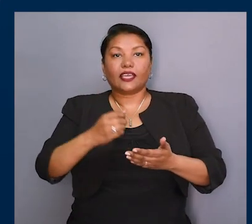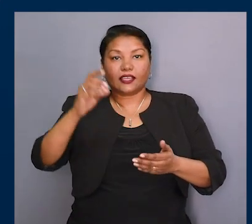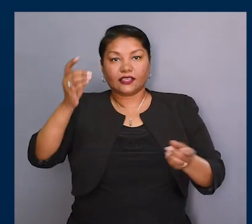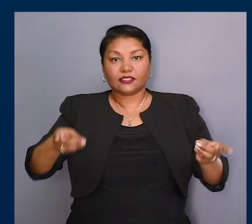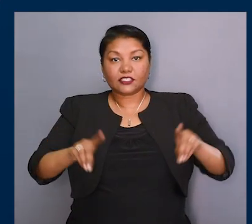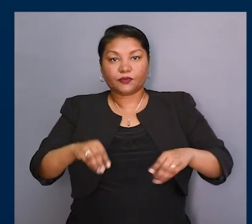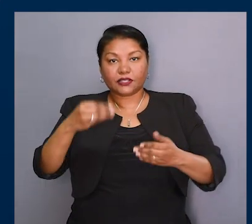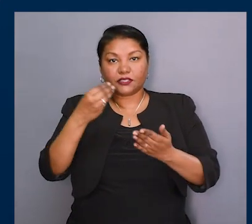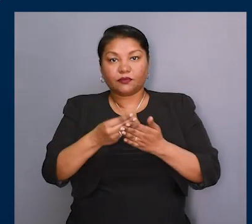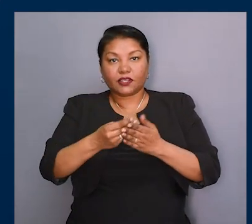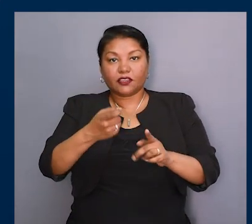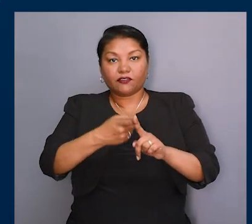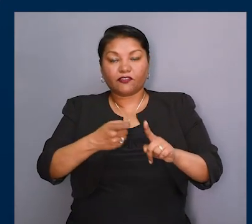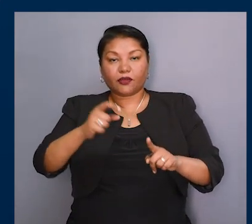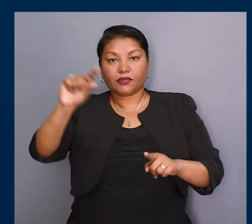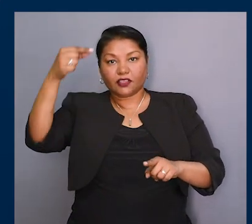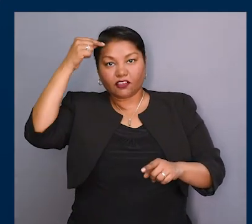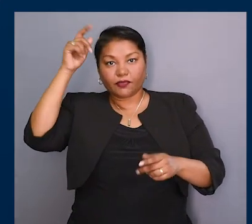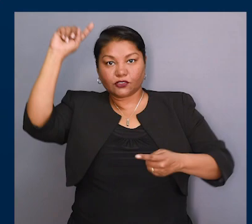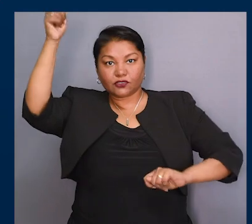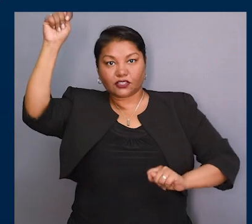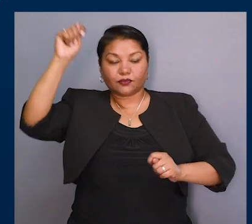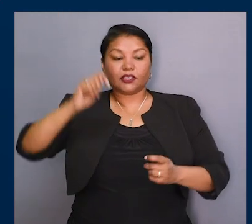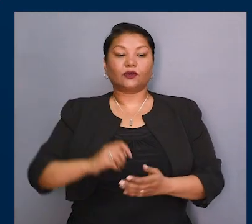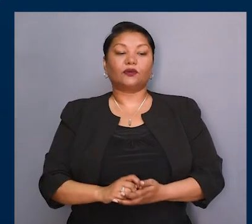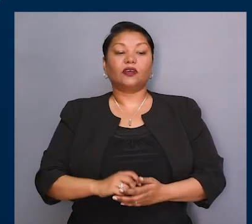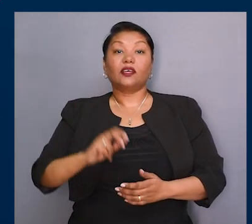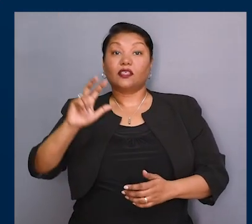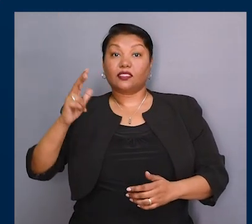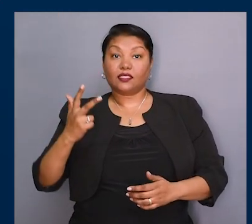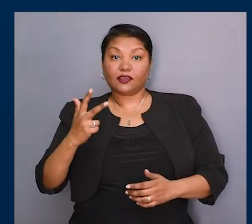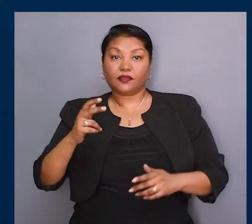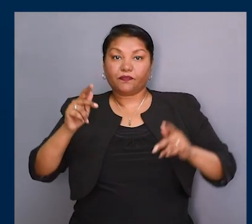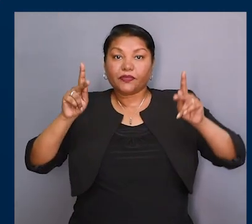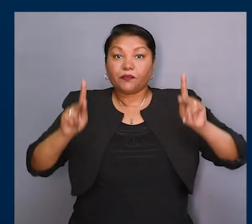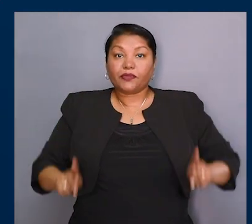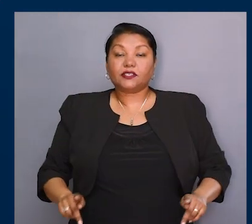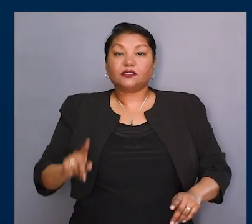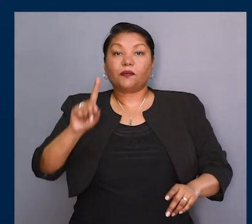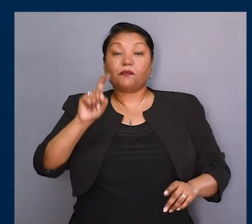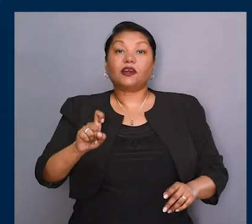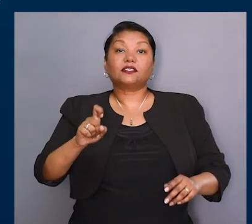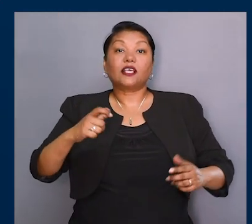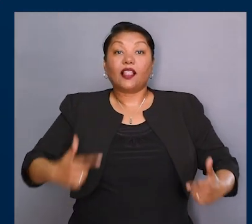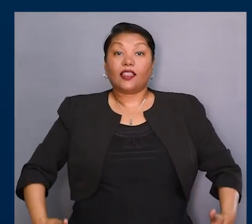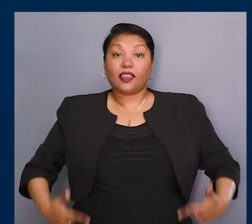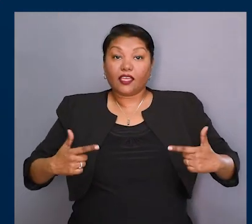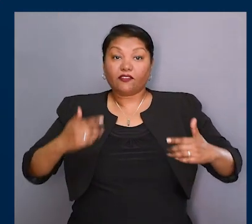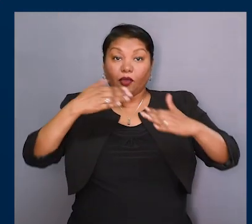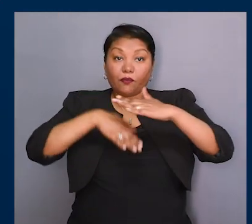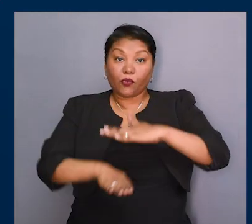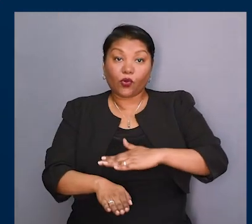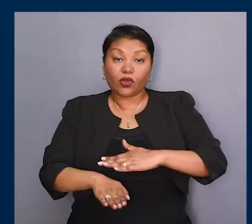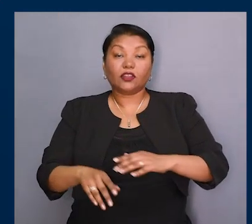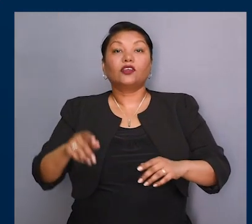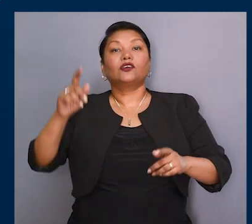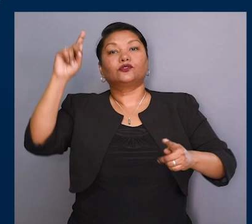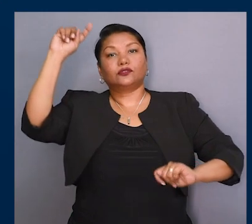grant from the Ministry of Social Development and Family Services. The applicant must be a resident of Trinidad and